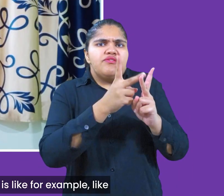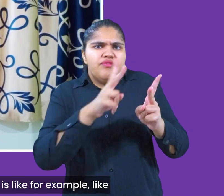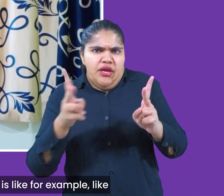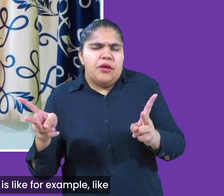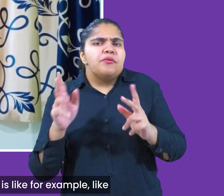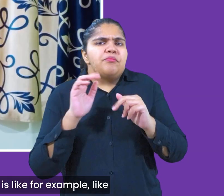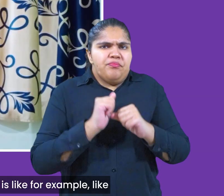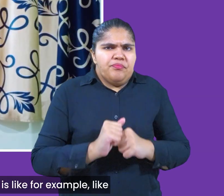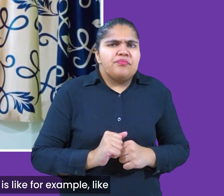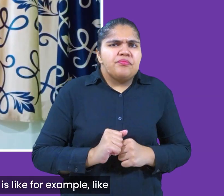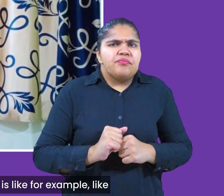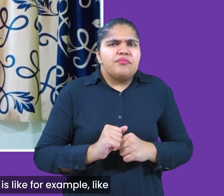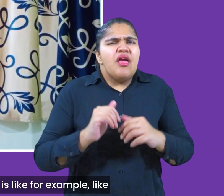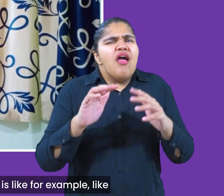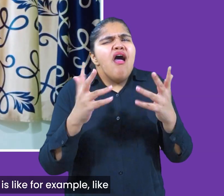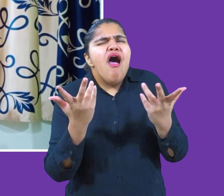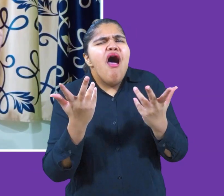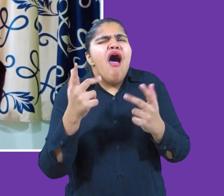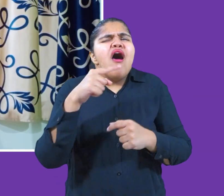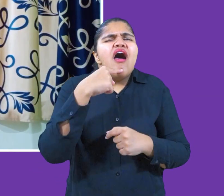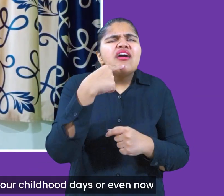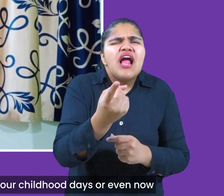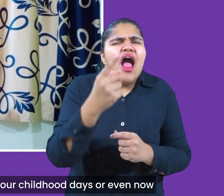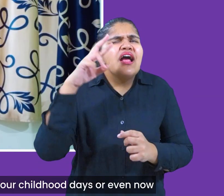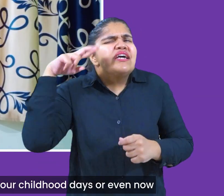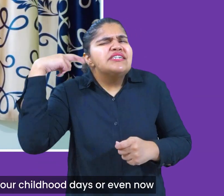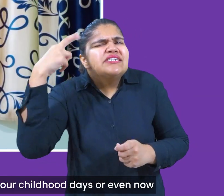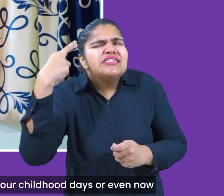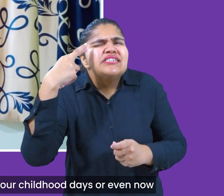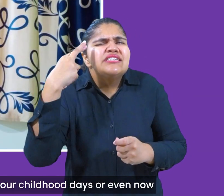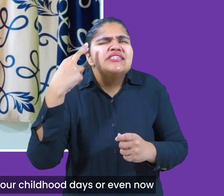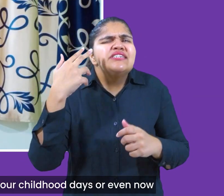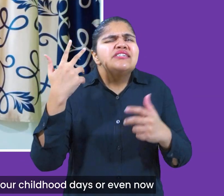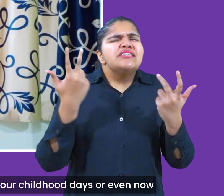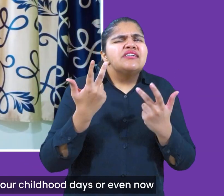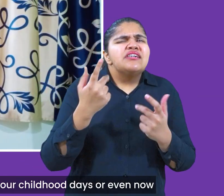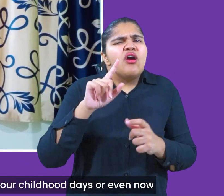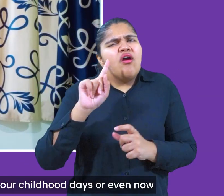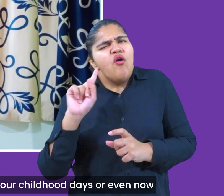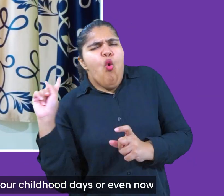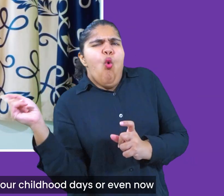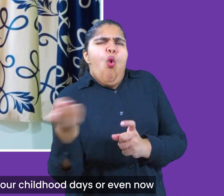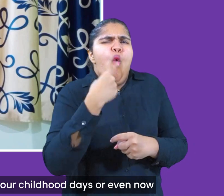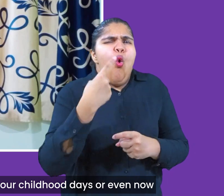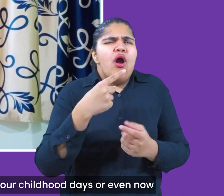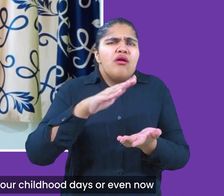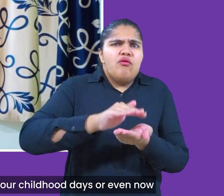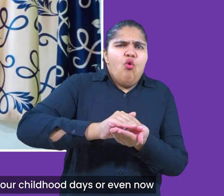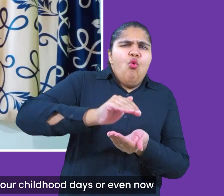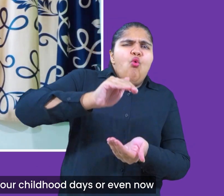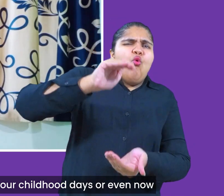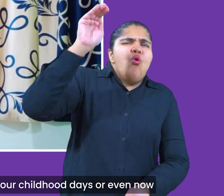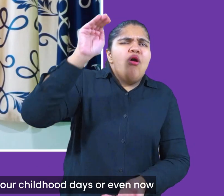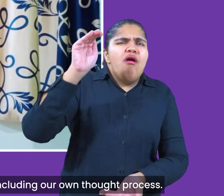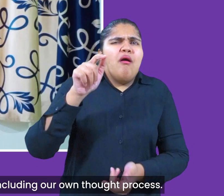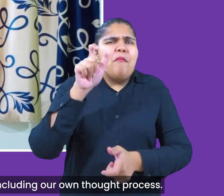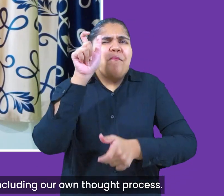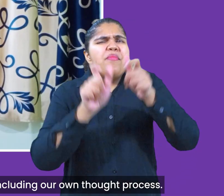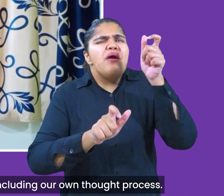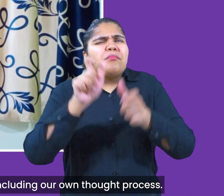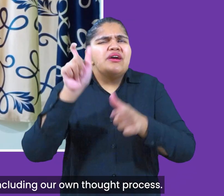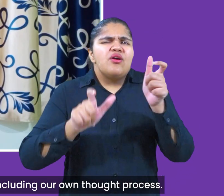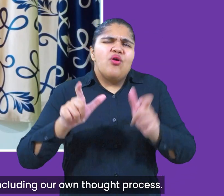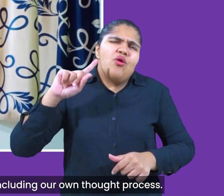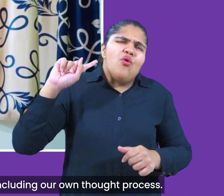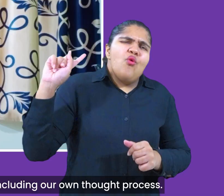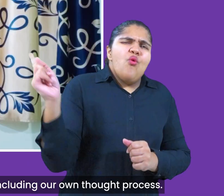like, for example, like right from the beginning, like, it can be during our childhood days, or even now, we keep on